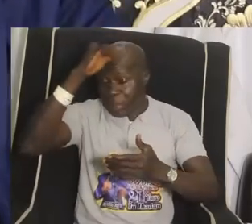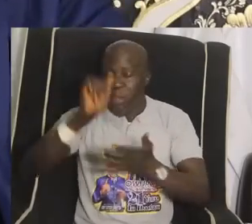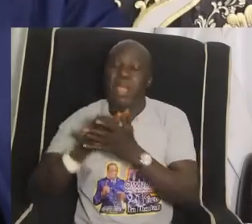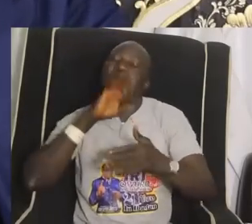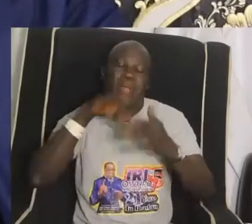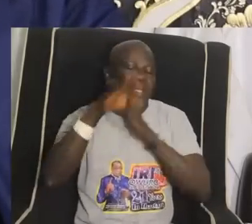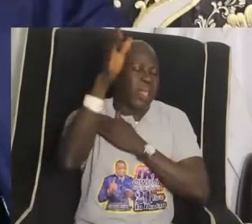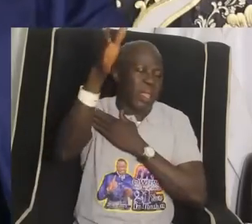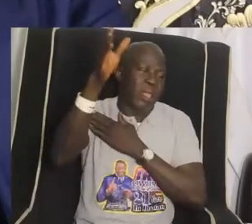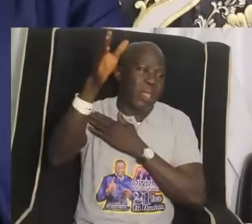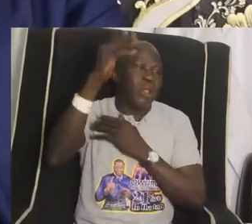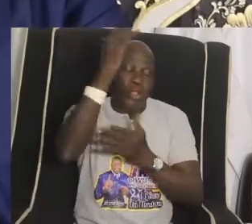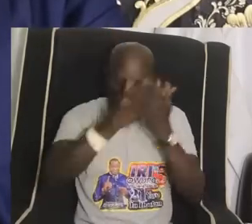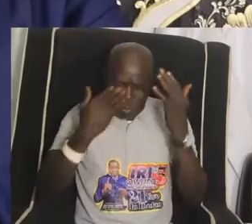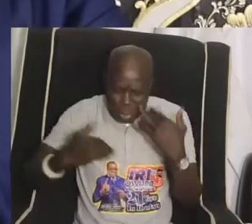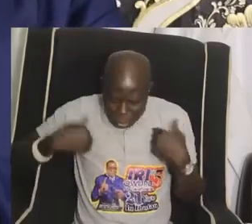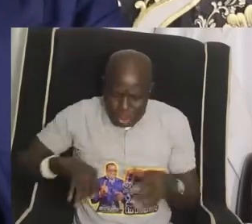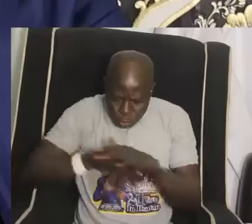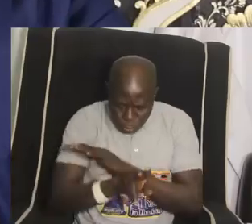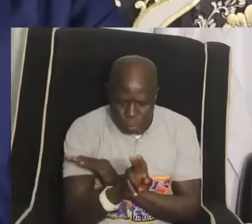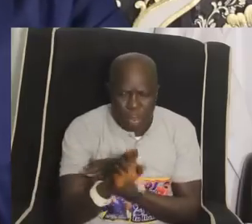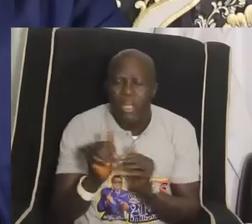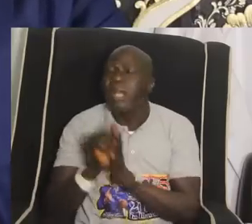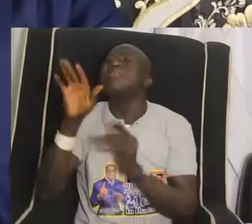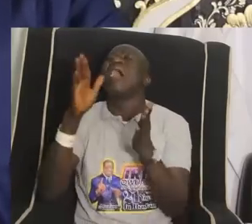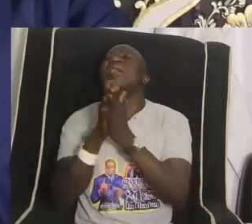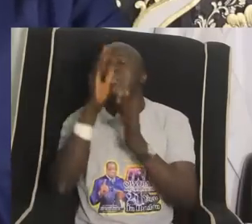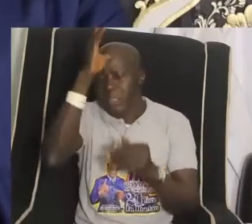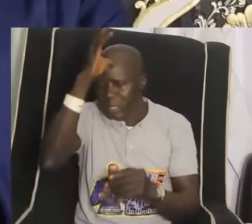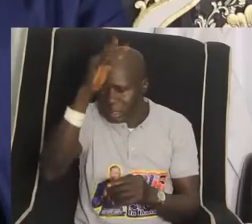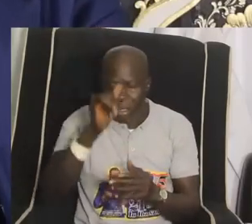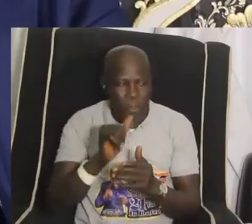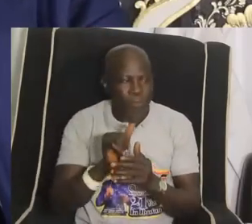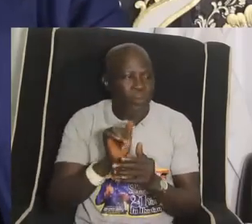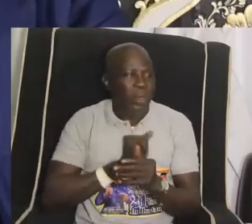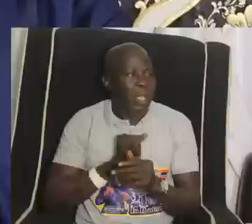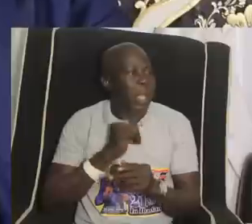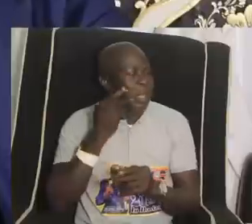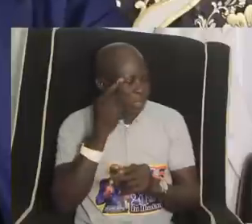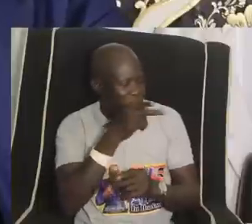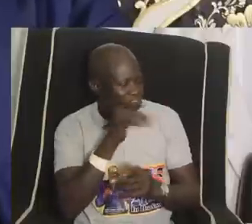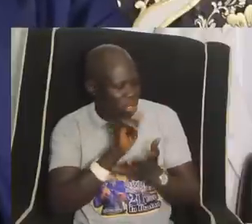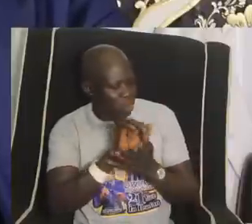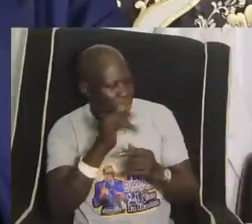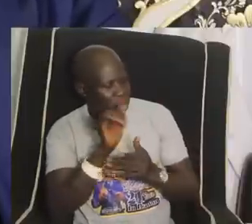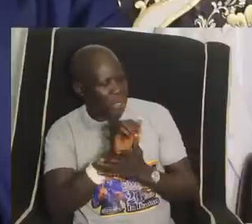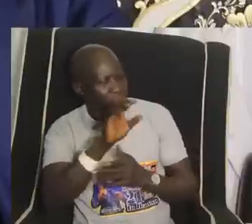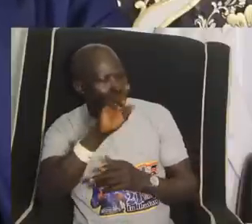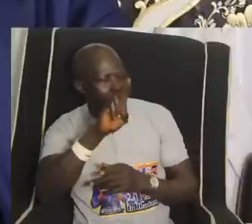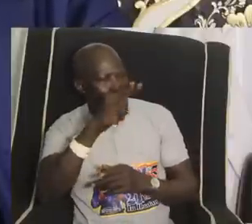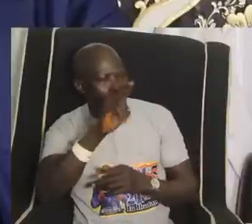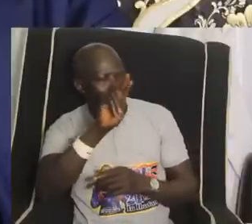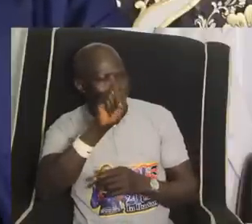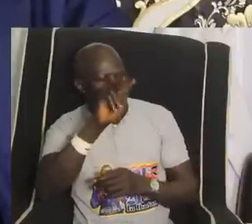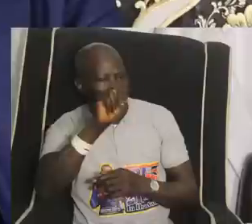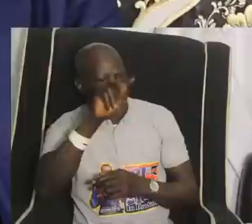we were in the farm. Somebody just came in. He said, Daddy, that he's looking at as if you